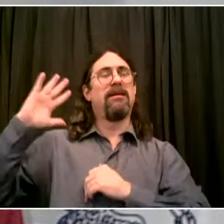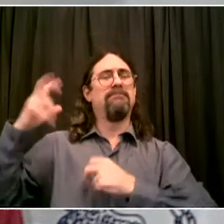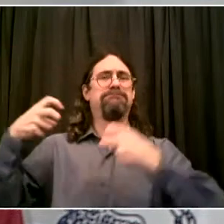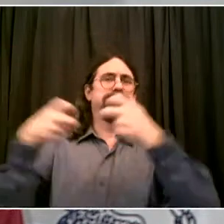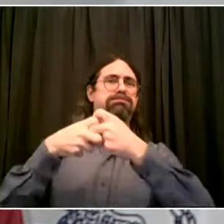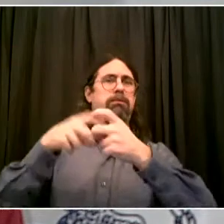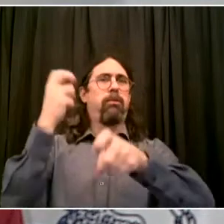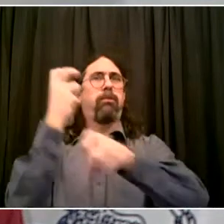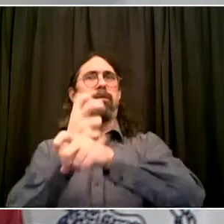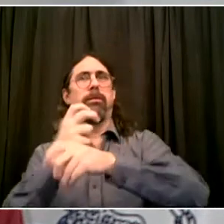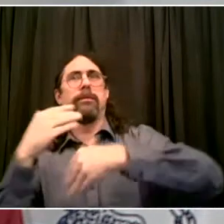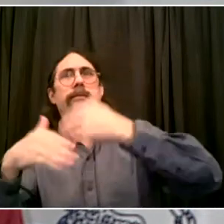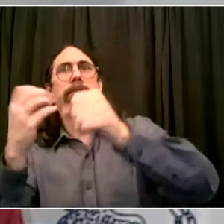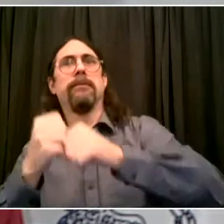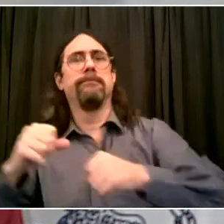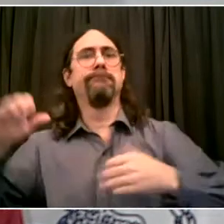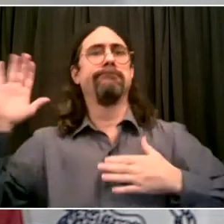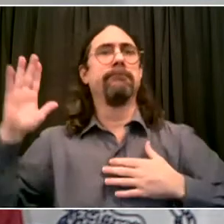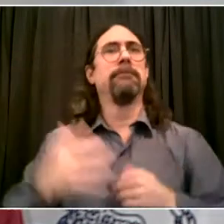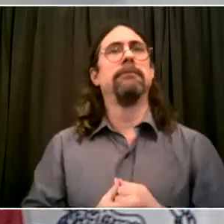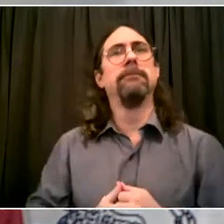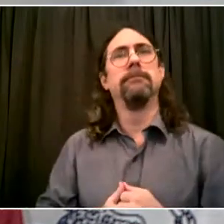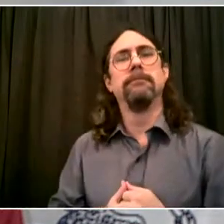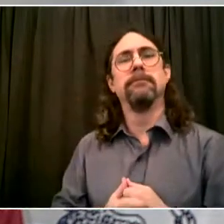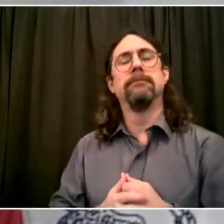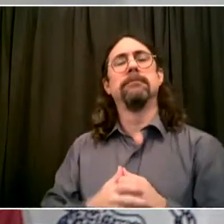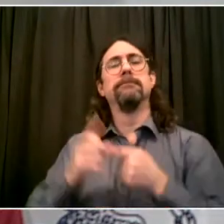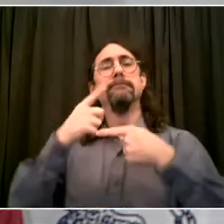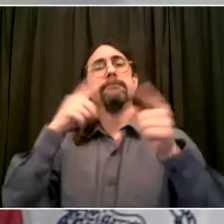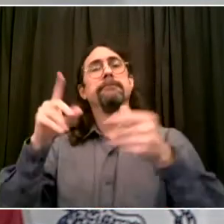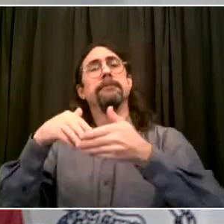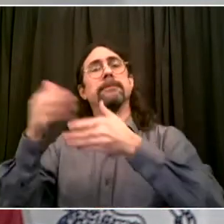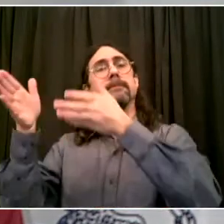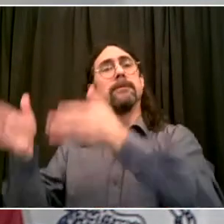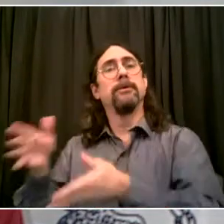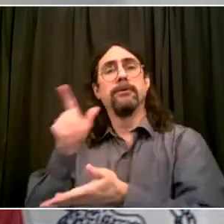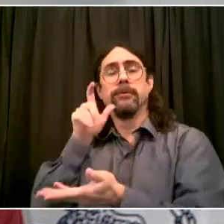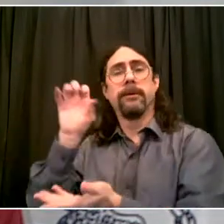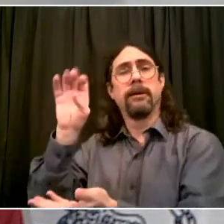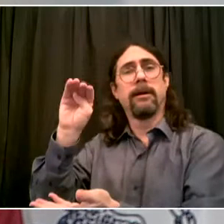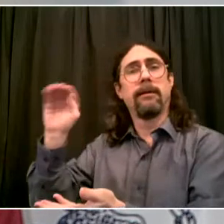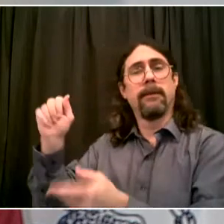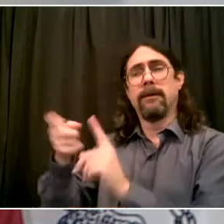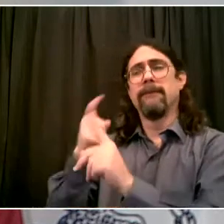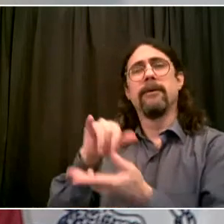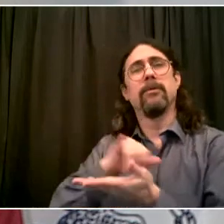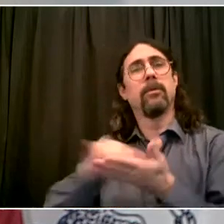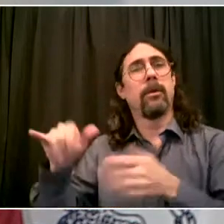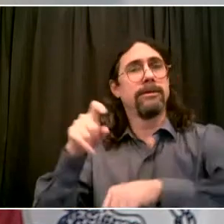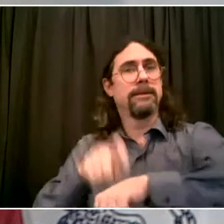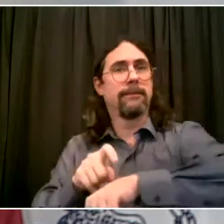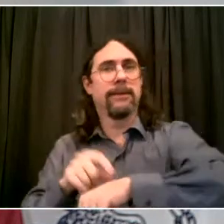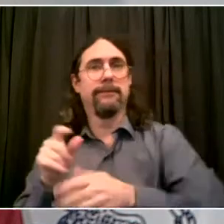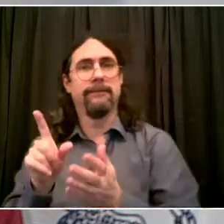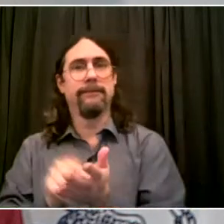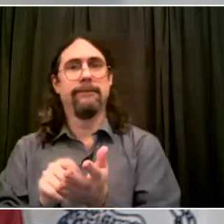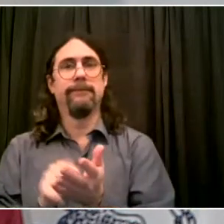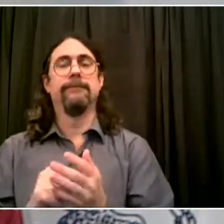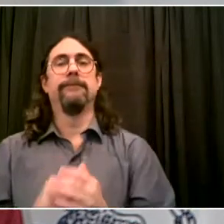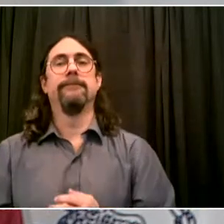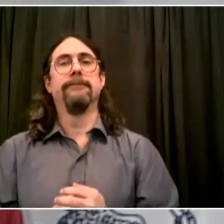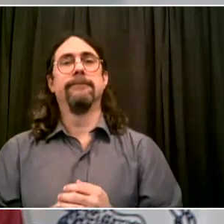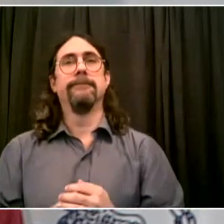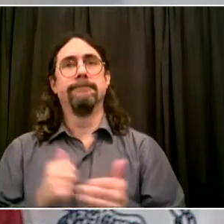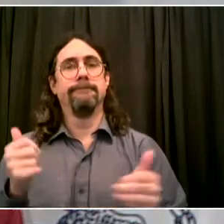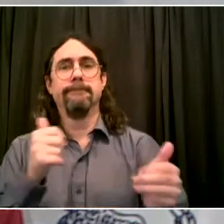Hi, good morning, Mayor. So I'm wondering, I was looking at the stats in terms of the cases falling across the country, and